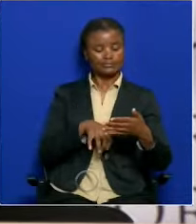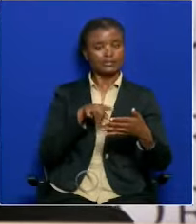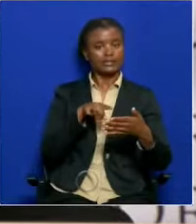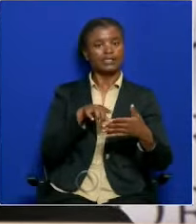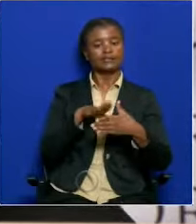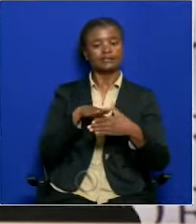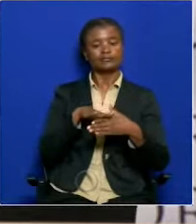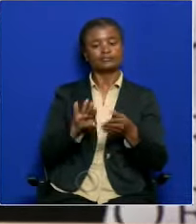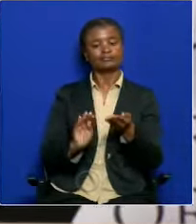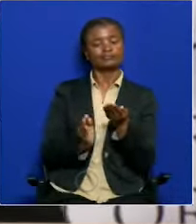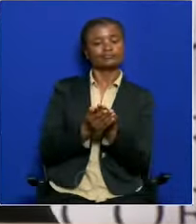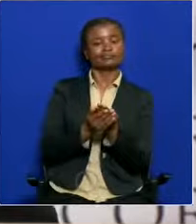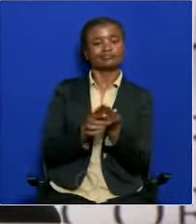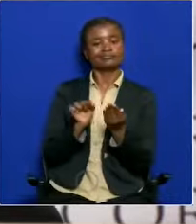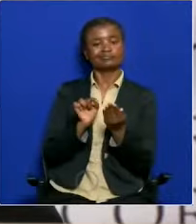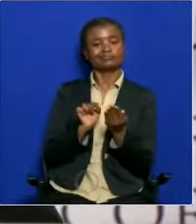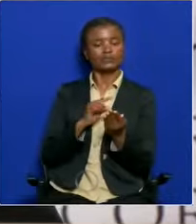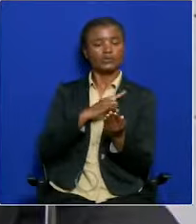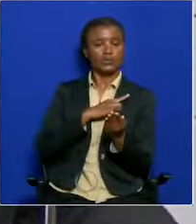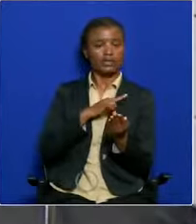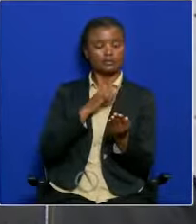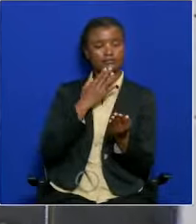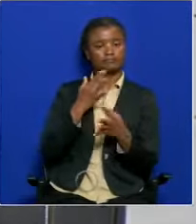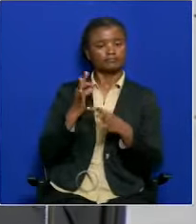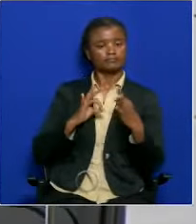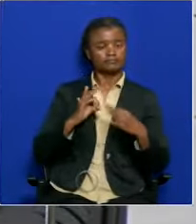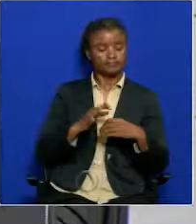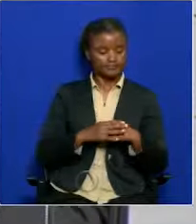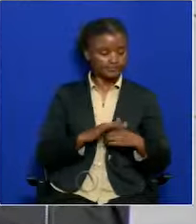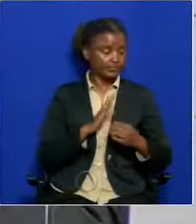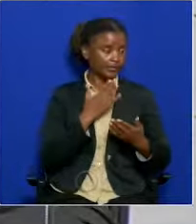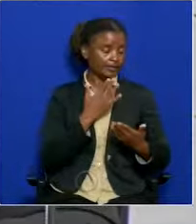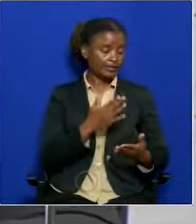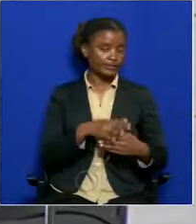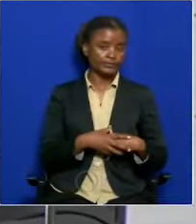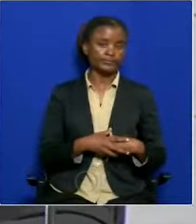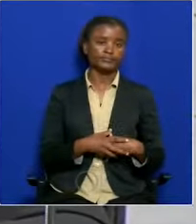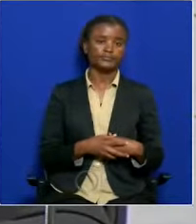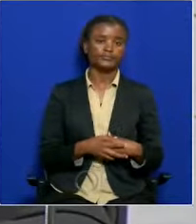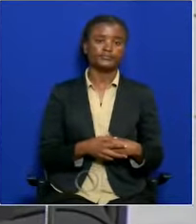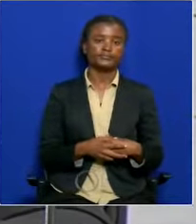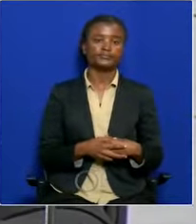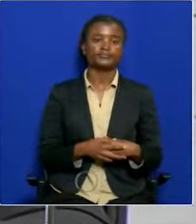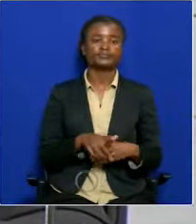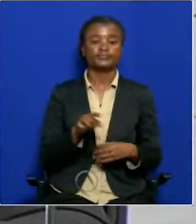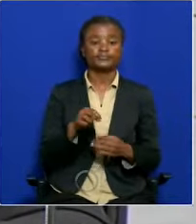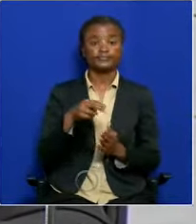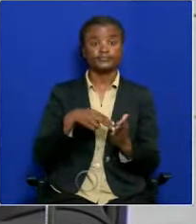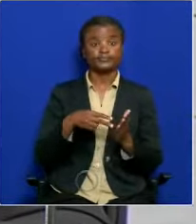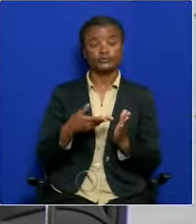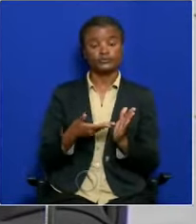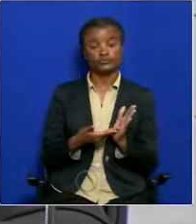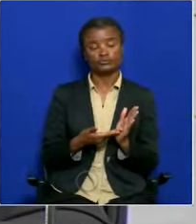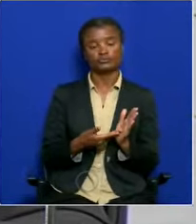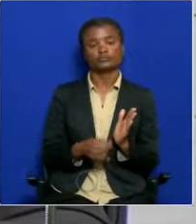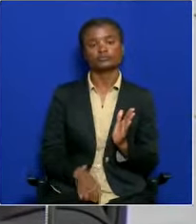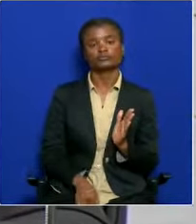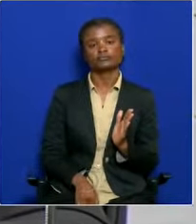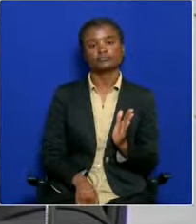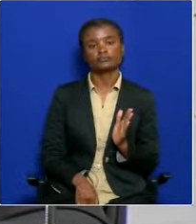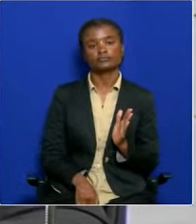statement? Thank you very much. It reads as follows. I provide